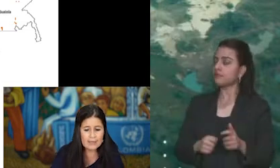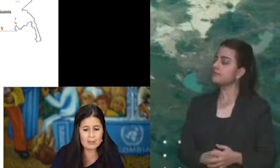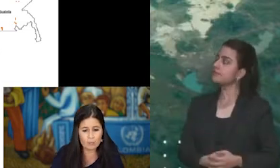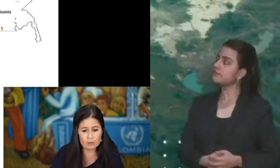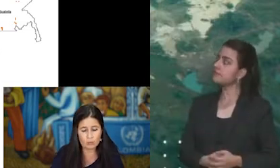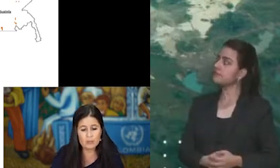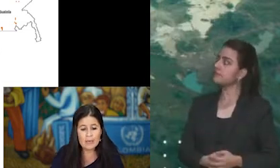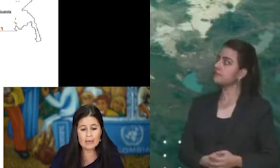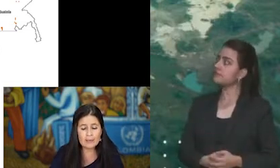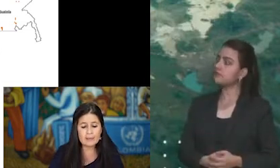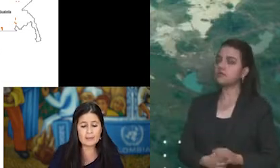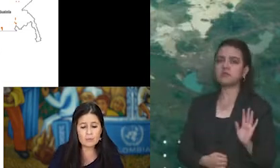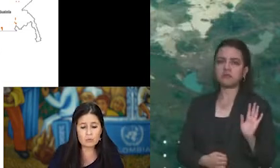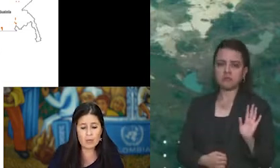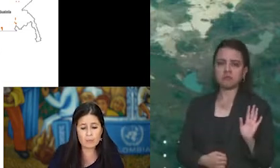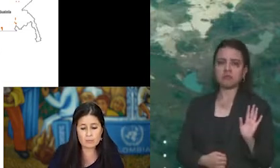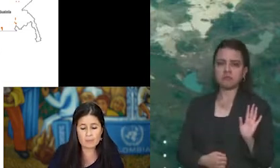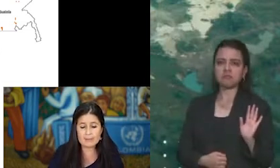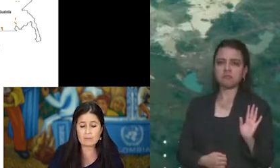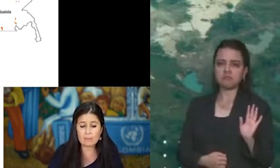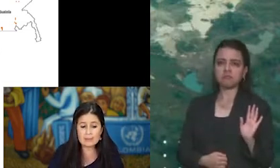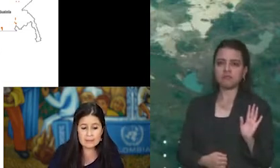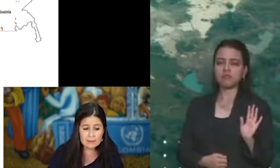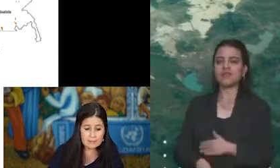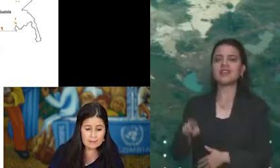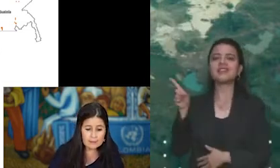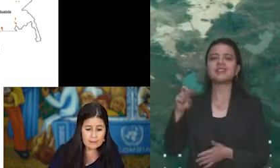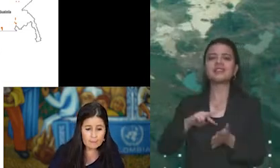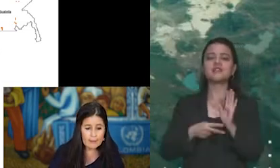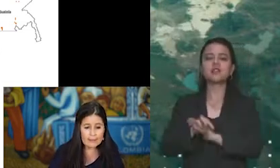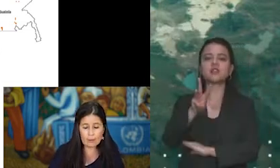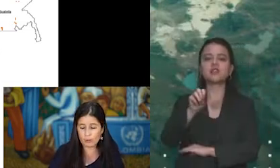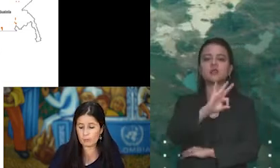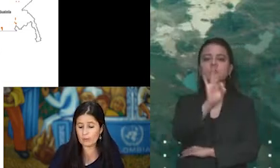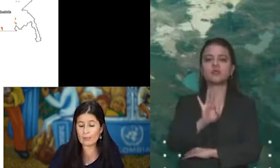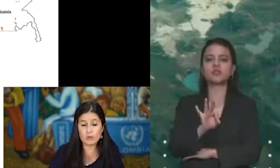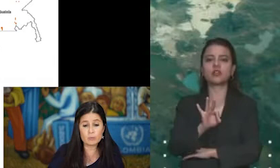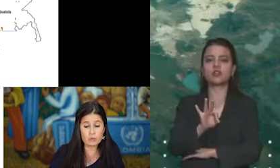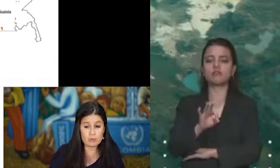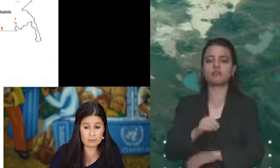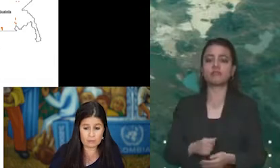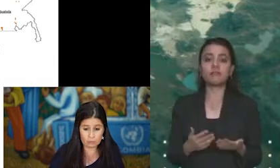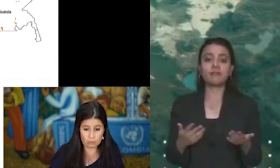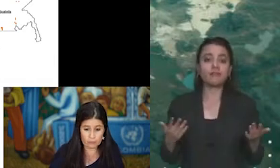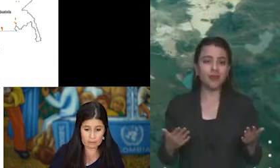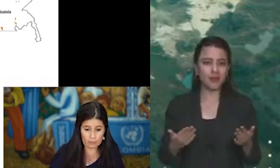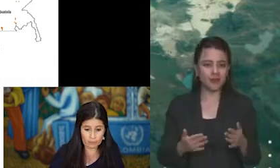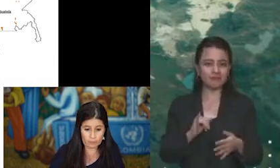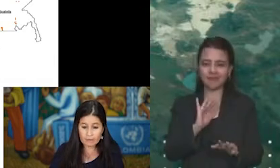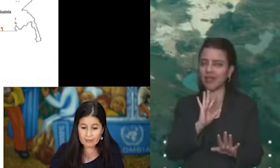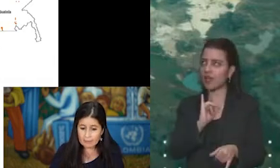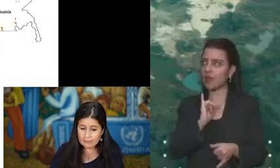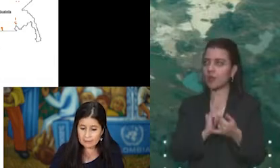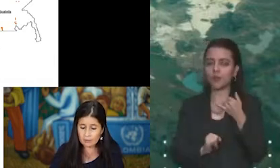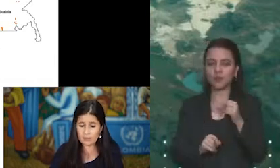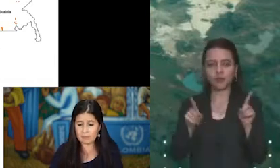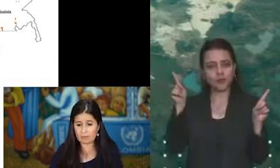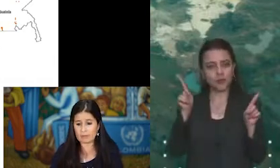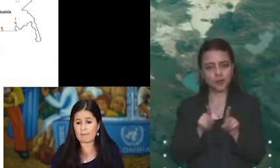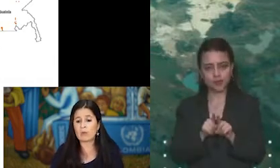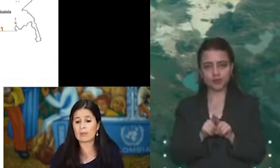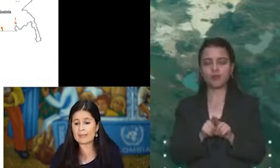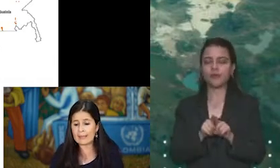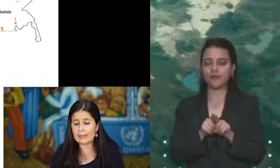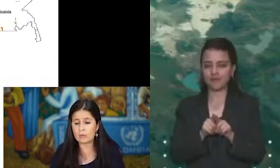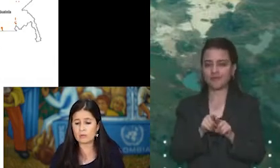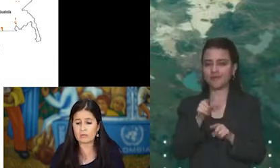And here we also have approximately 9,500 hectares. That is 8% of the impacted territory, finally. And what